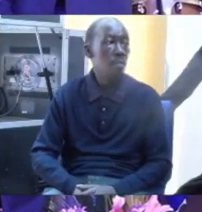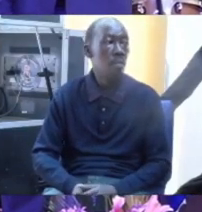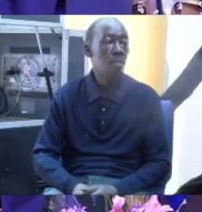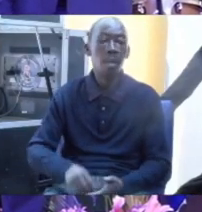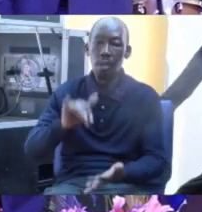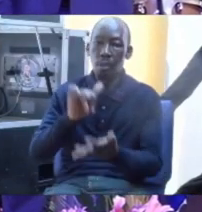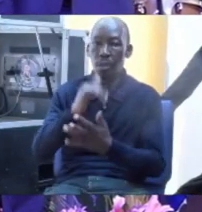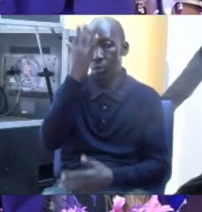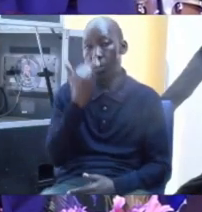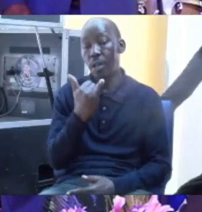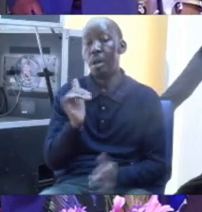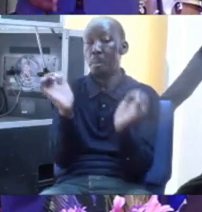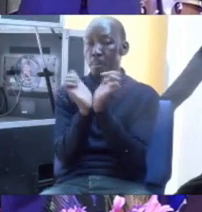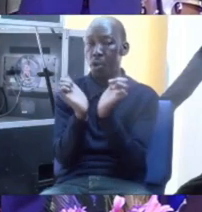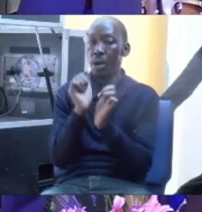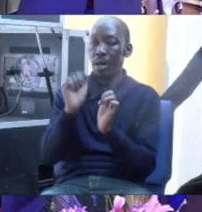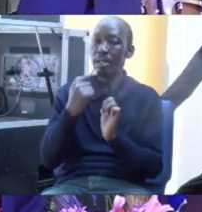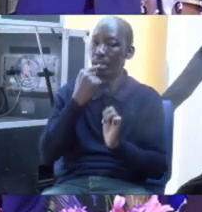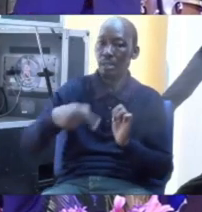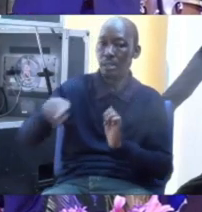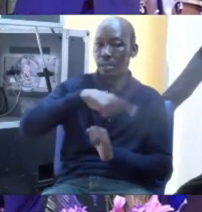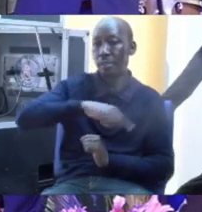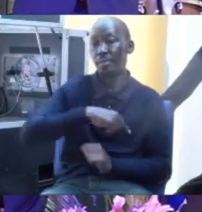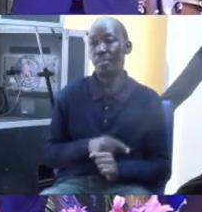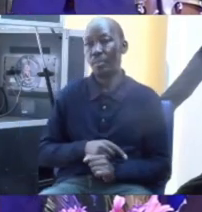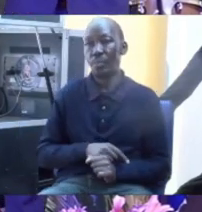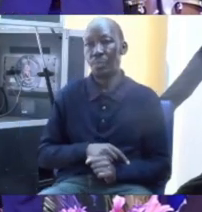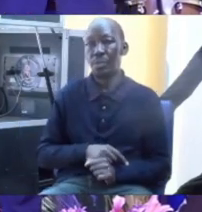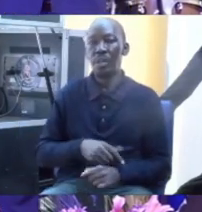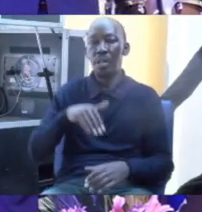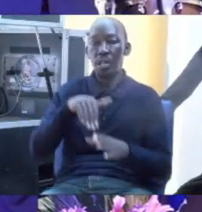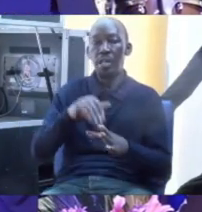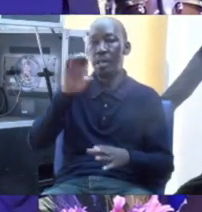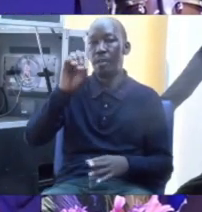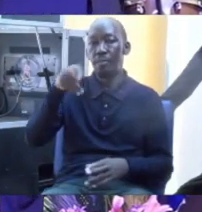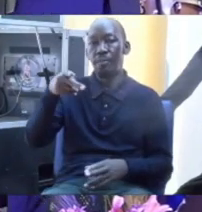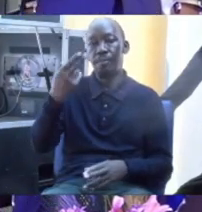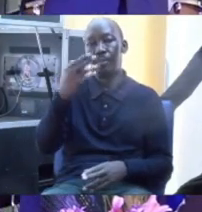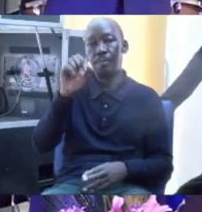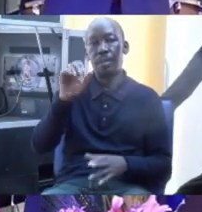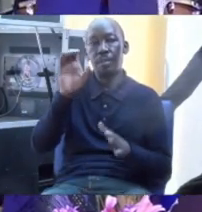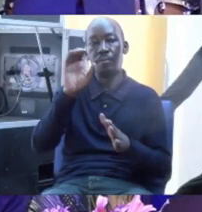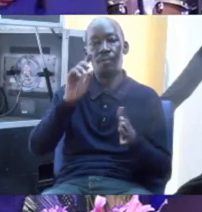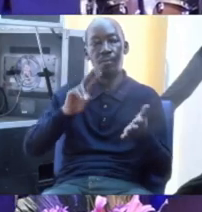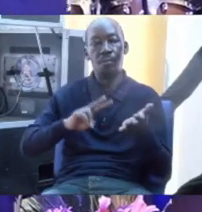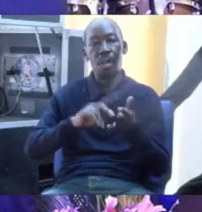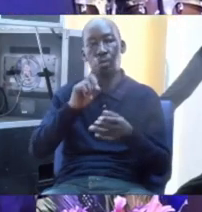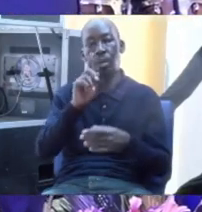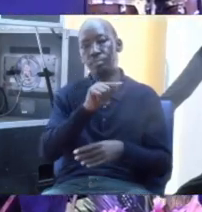That's why Paul can tell us. Na ndipo Paulo anatuambia. In Ephesians chapter 1 verse 3. Katika Waefeso 1